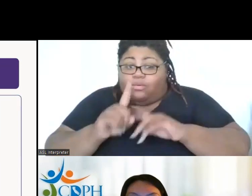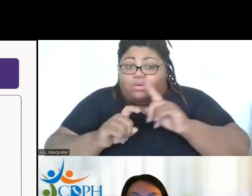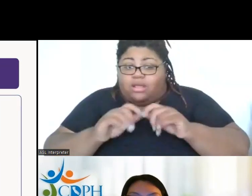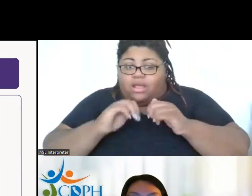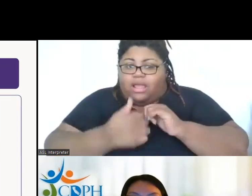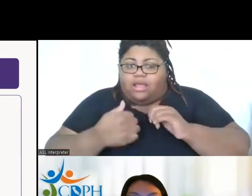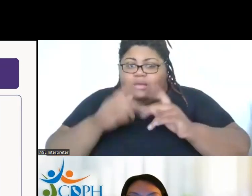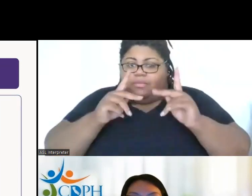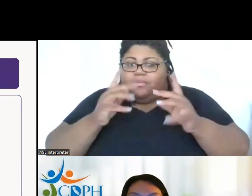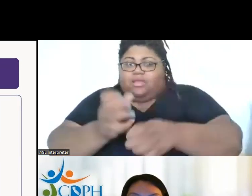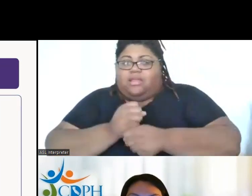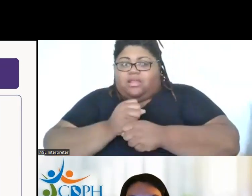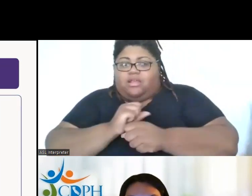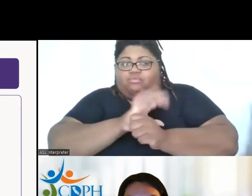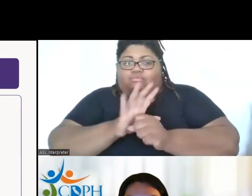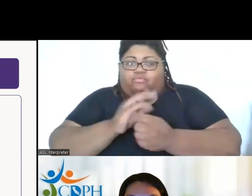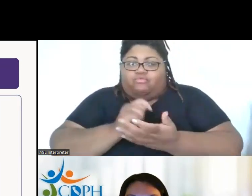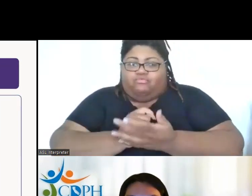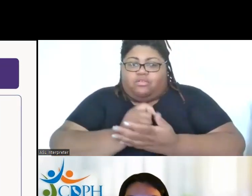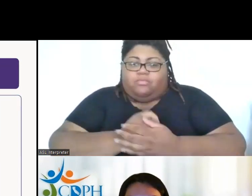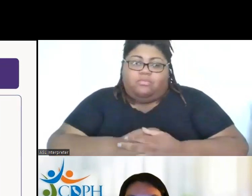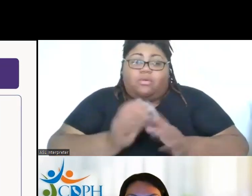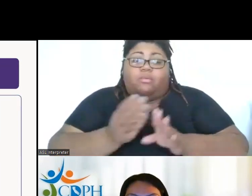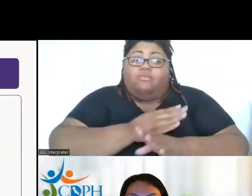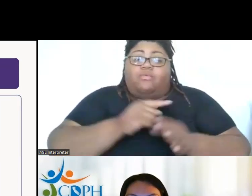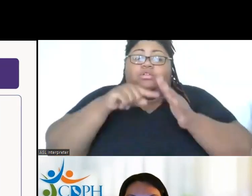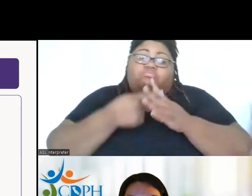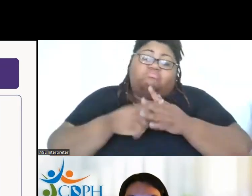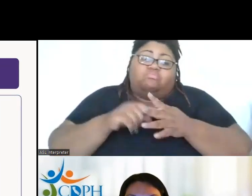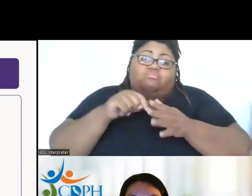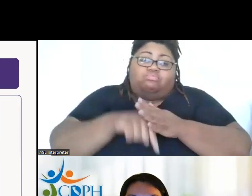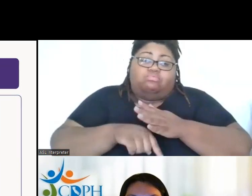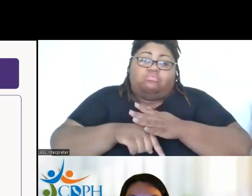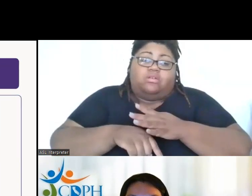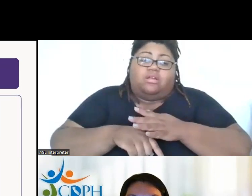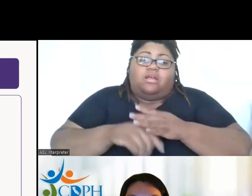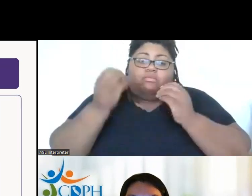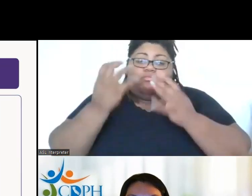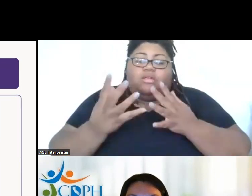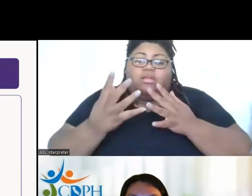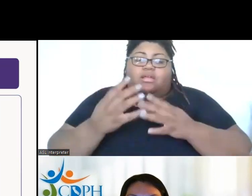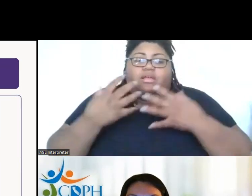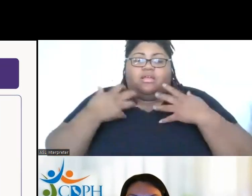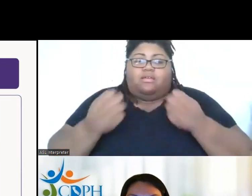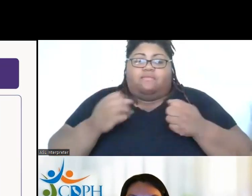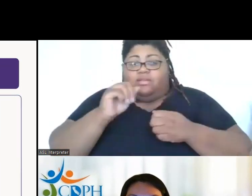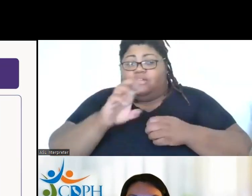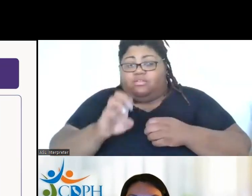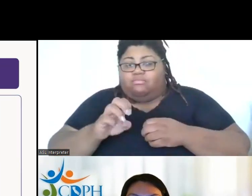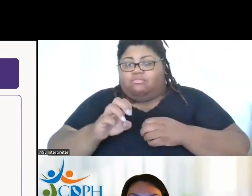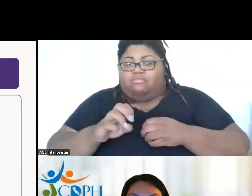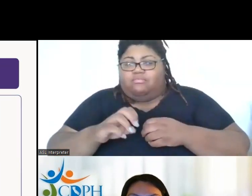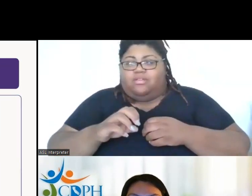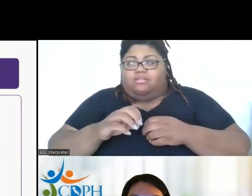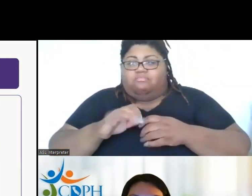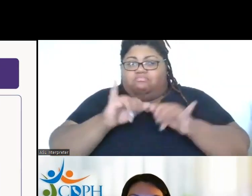treatments? Before I dive in, I will say our healthcare system is not the easiest to navigate, especially for older